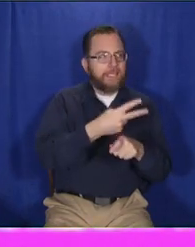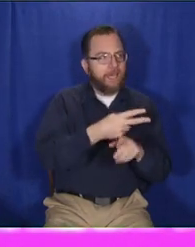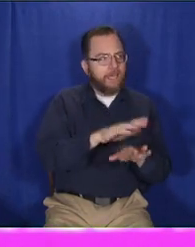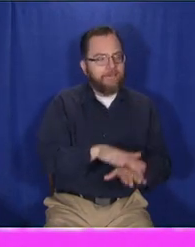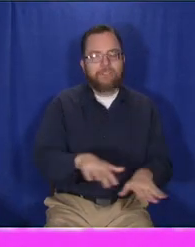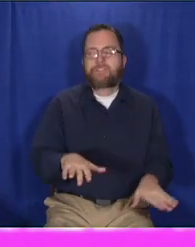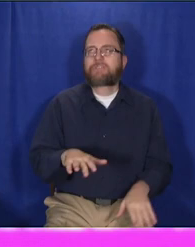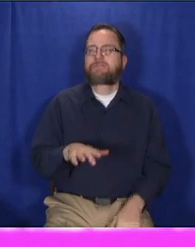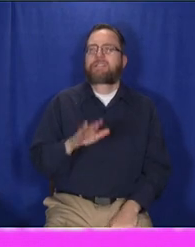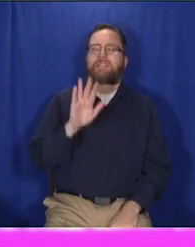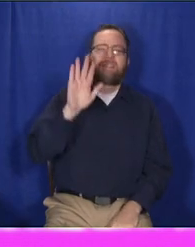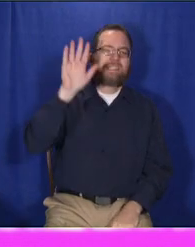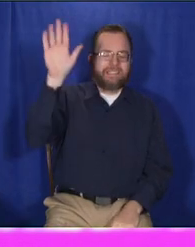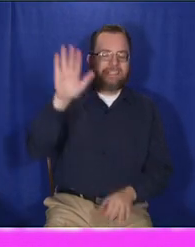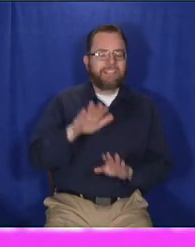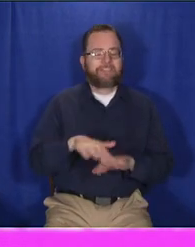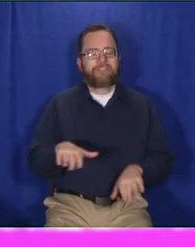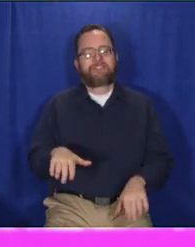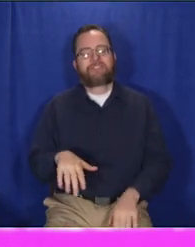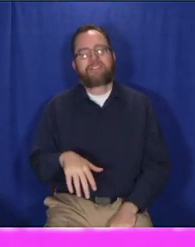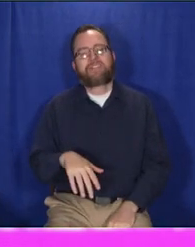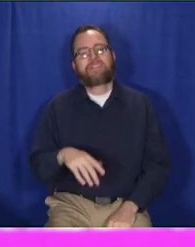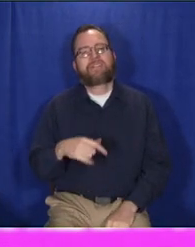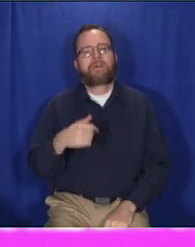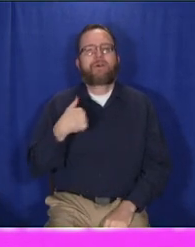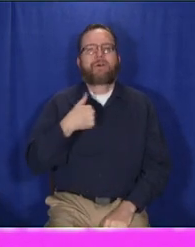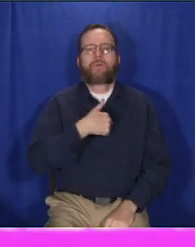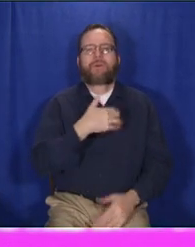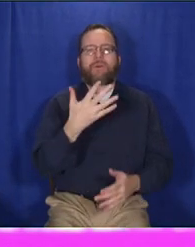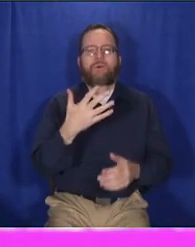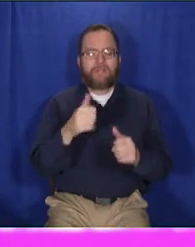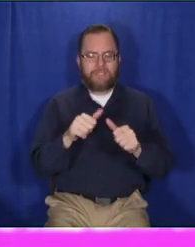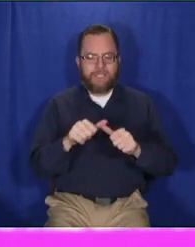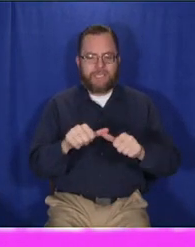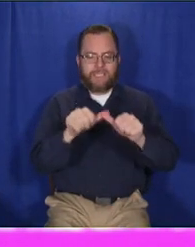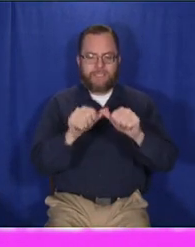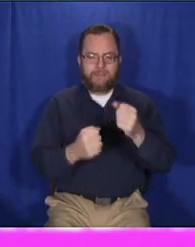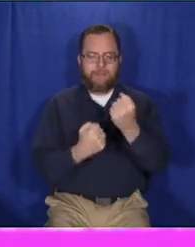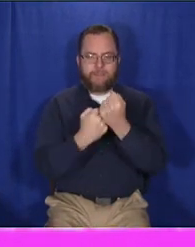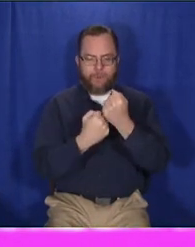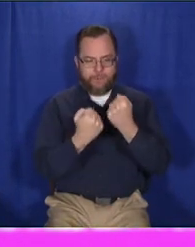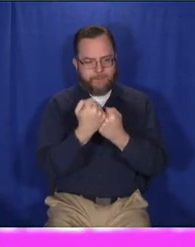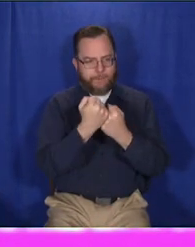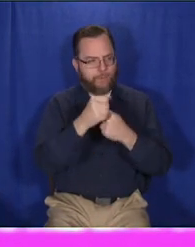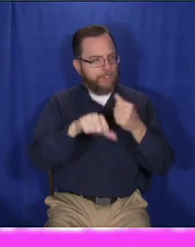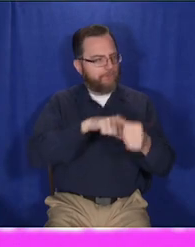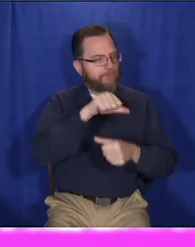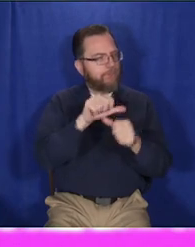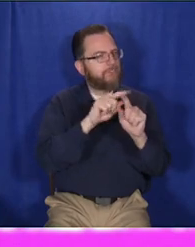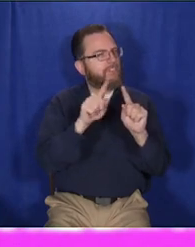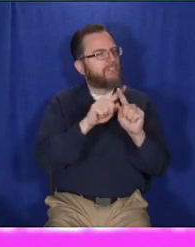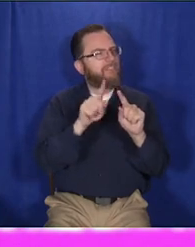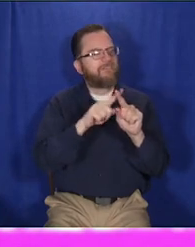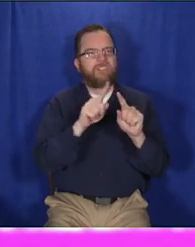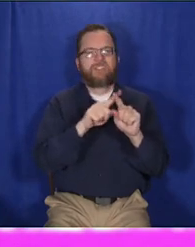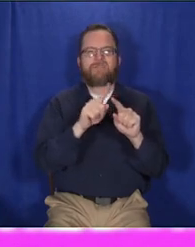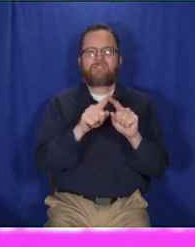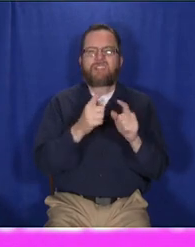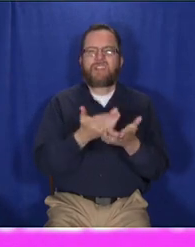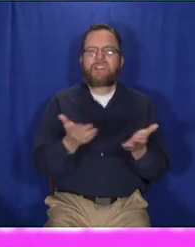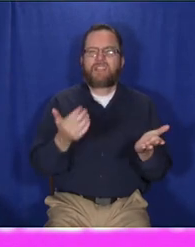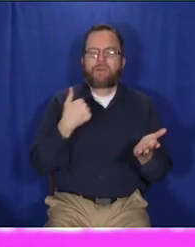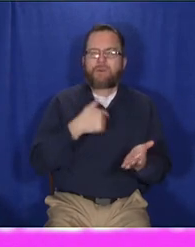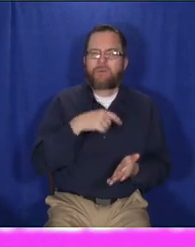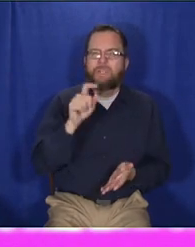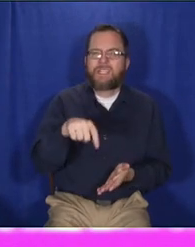church family in that way. And we want to continue to support each other in all the various ways that we step out